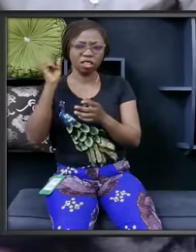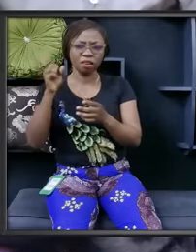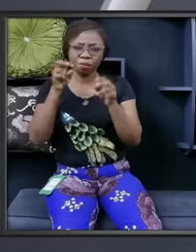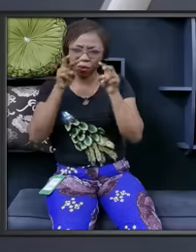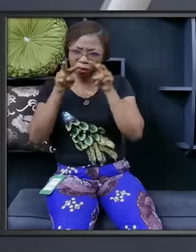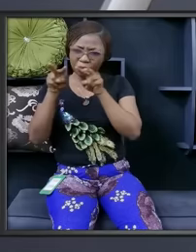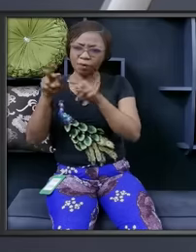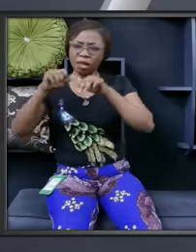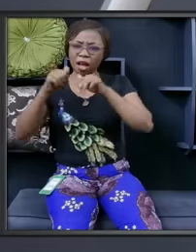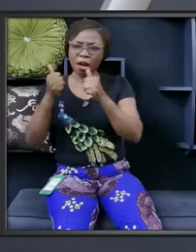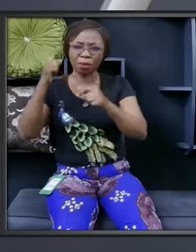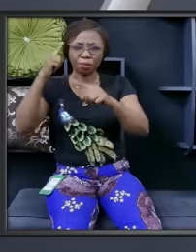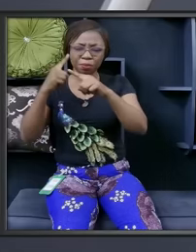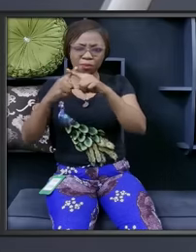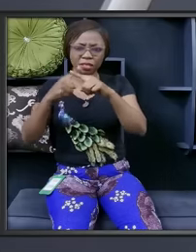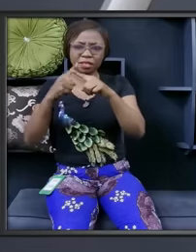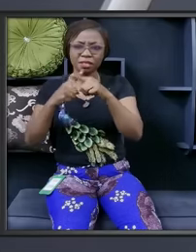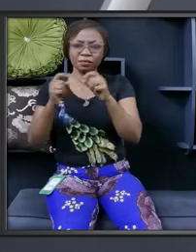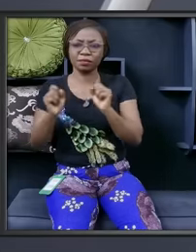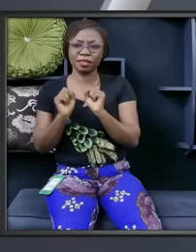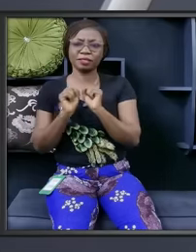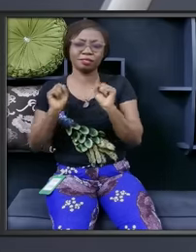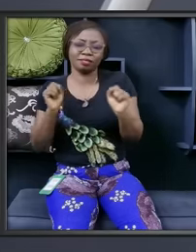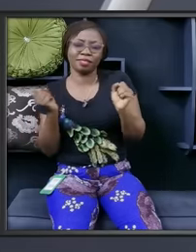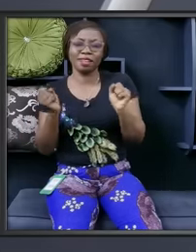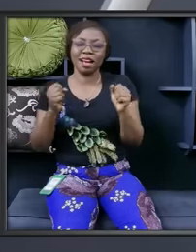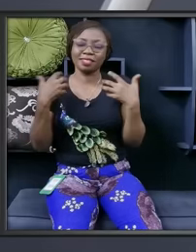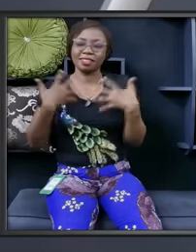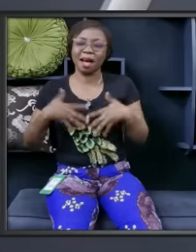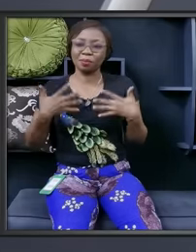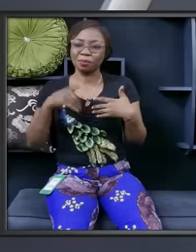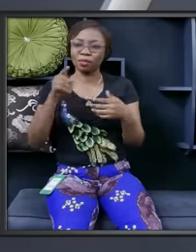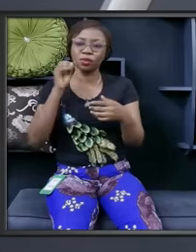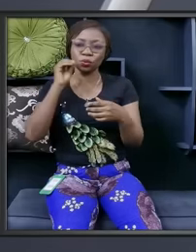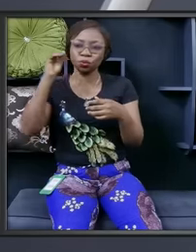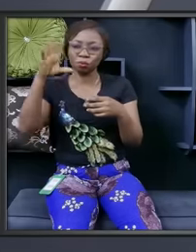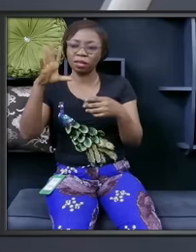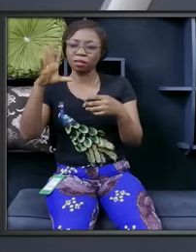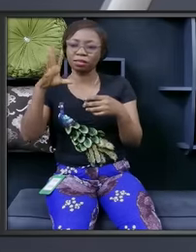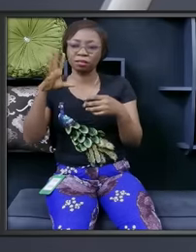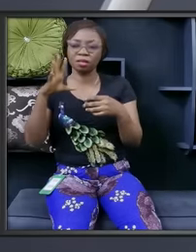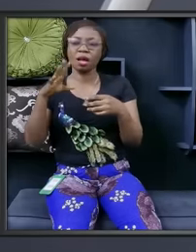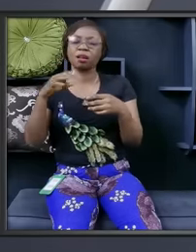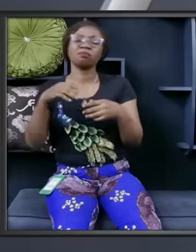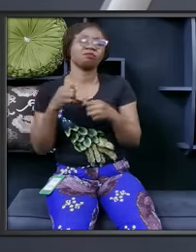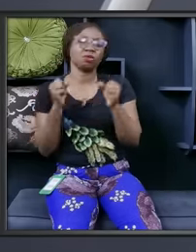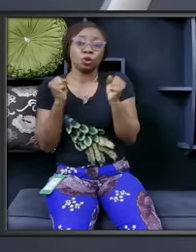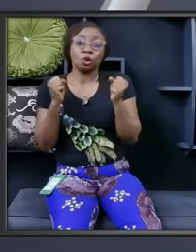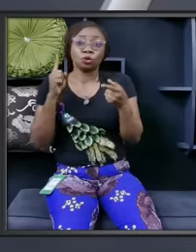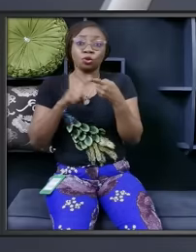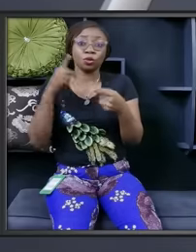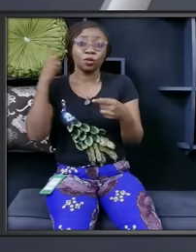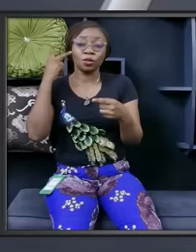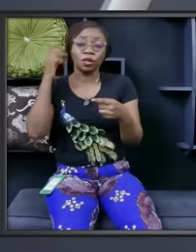how positive and cheerful this lady has been in the studio. Shocked to hear her abused story. May the Lord